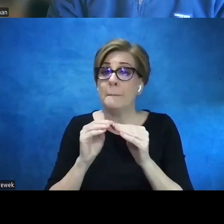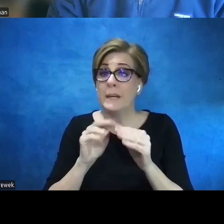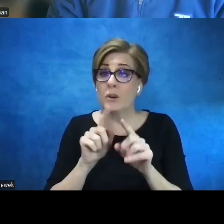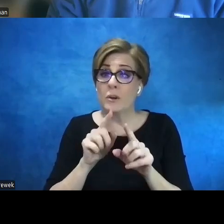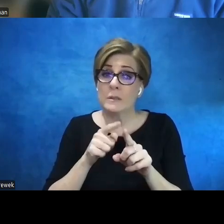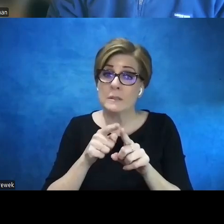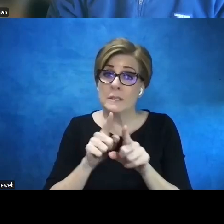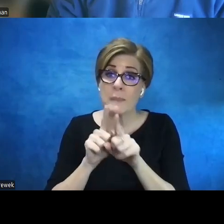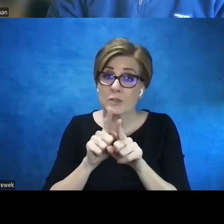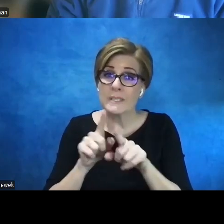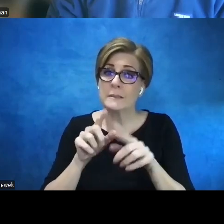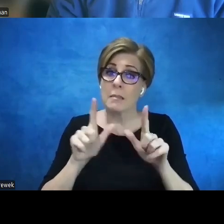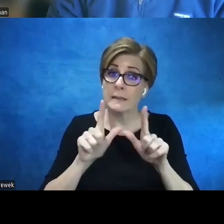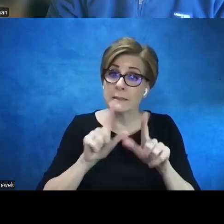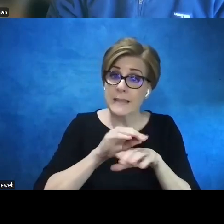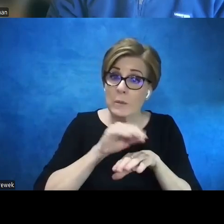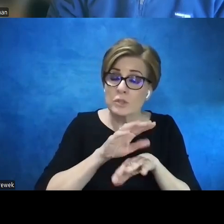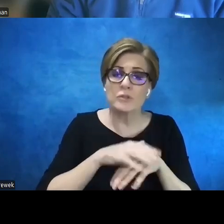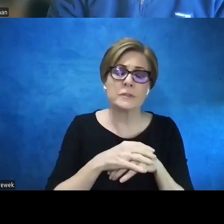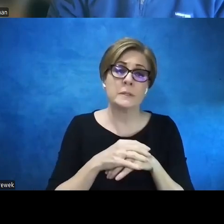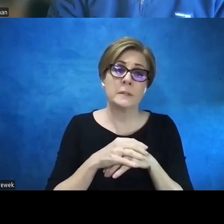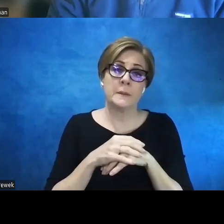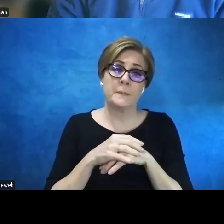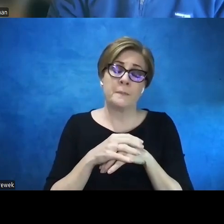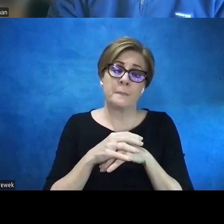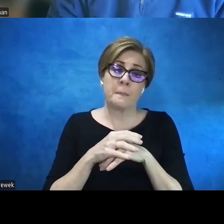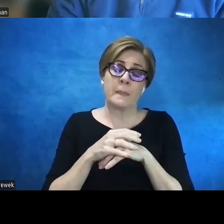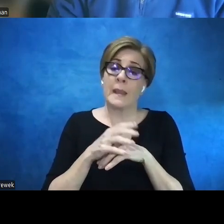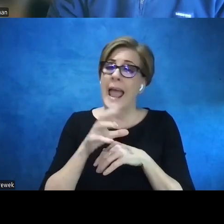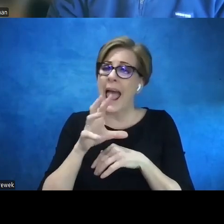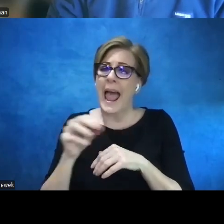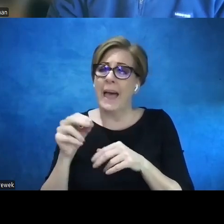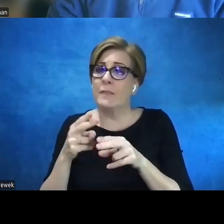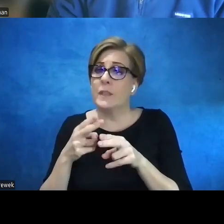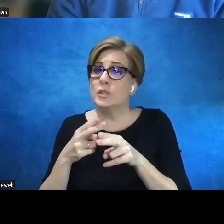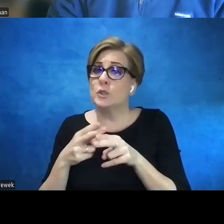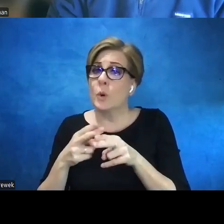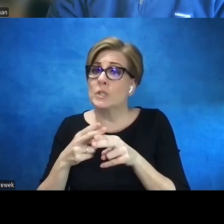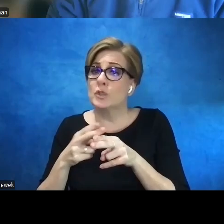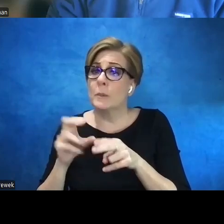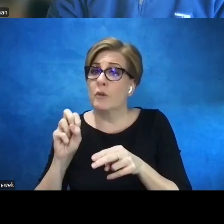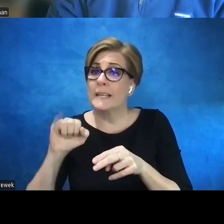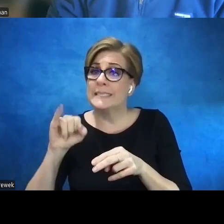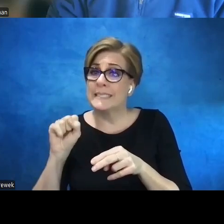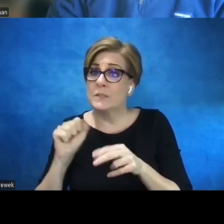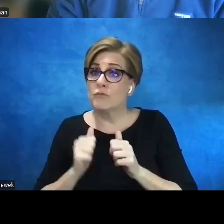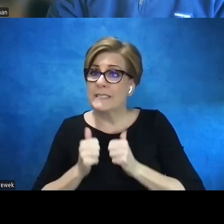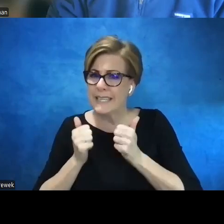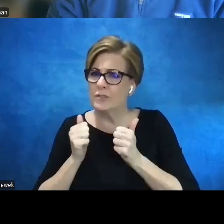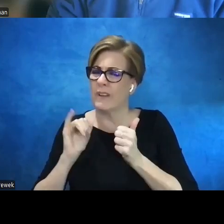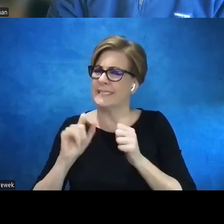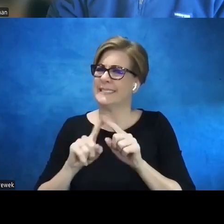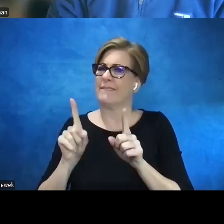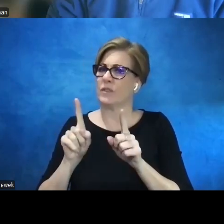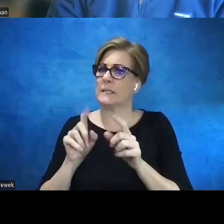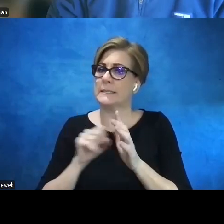at the crisis stabilization programs and short-term crisis residential, it's a different type of staff. So